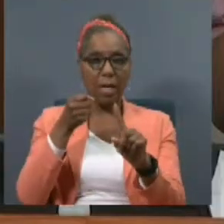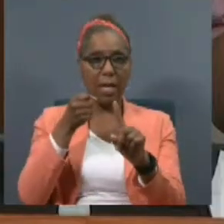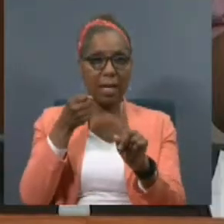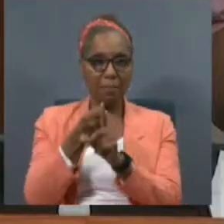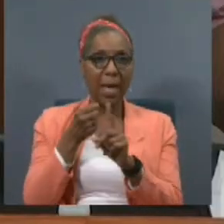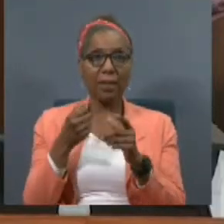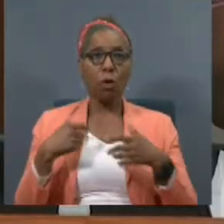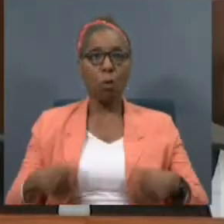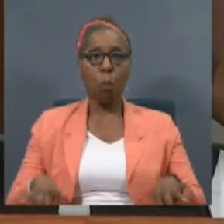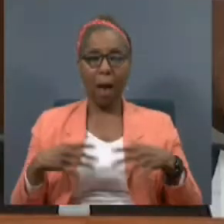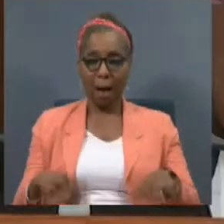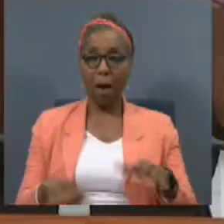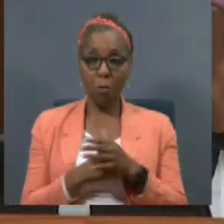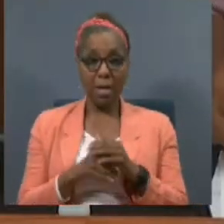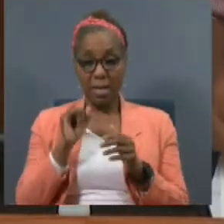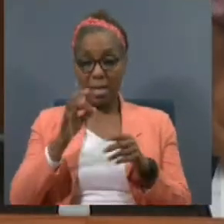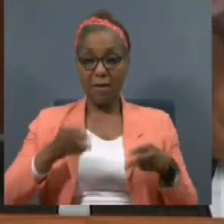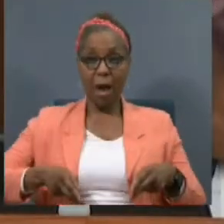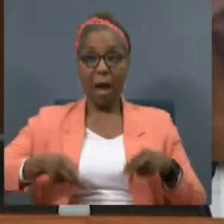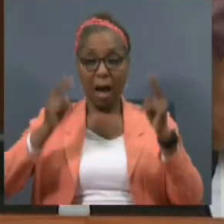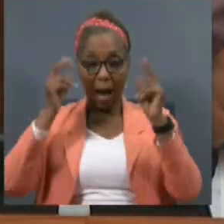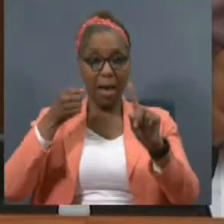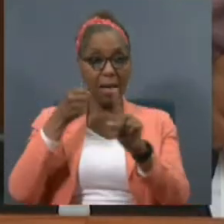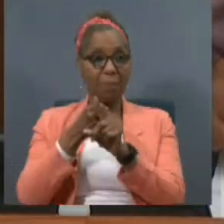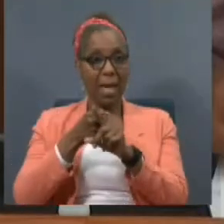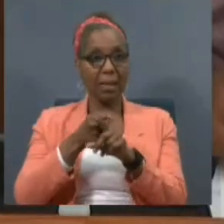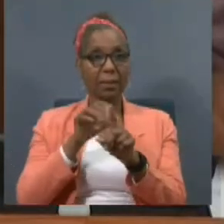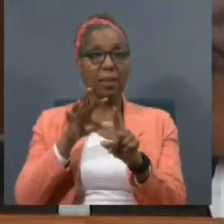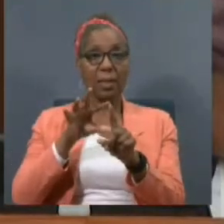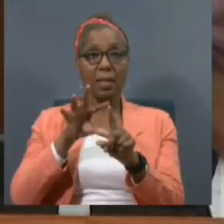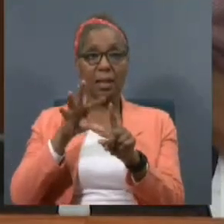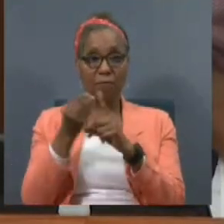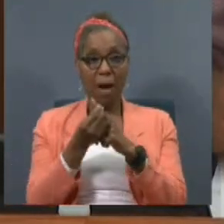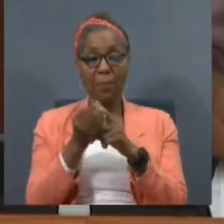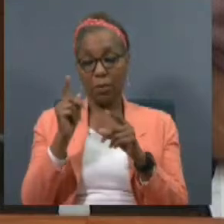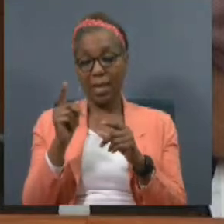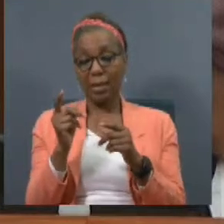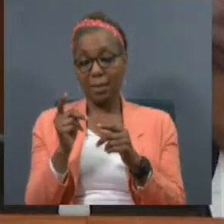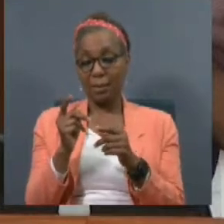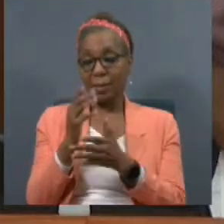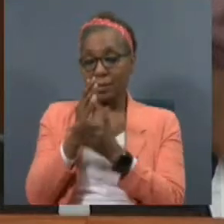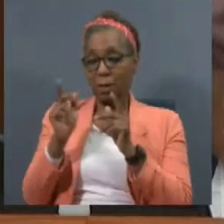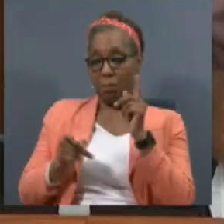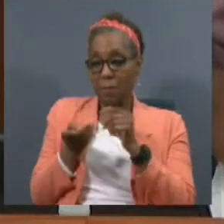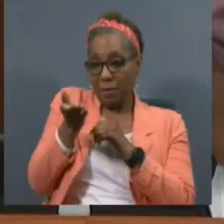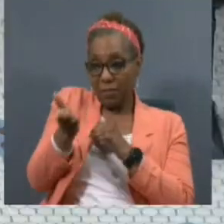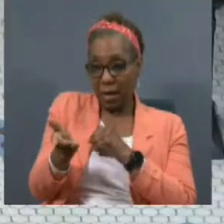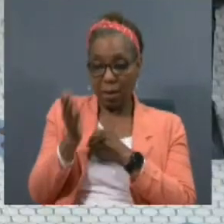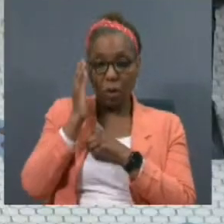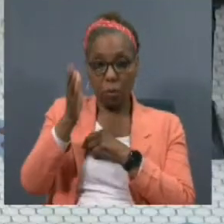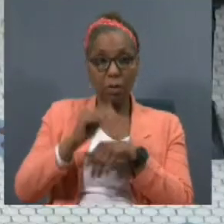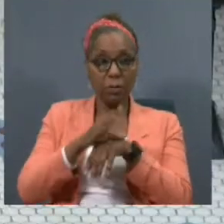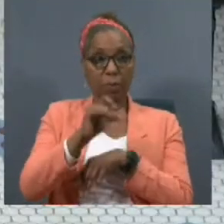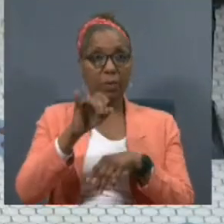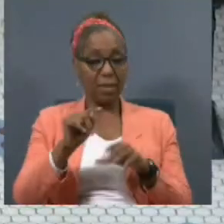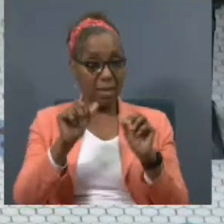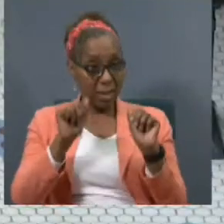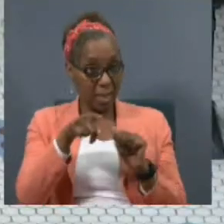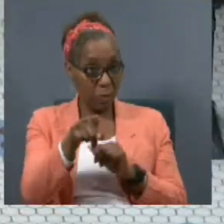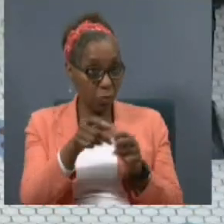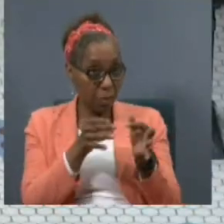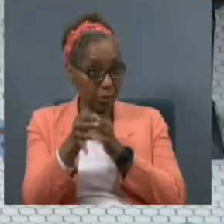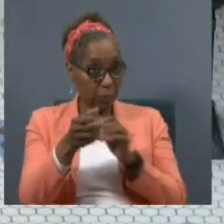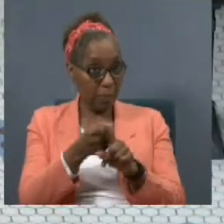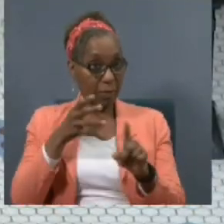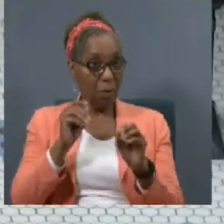high degree of environmental impact, and obviously there's some folks there that's going to hit. So, can you clear that up for us? Absolutely. And